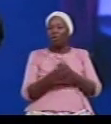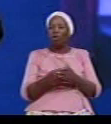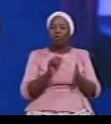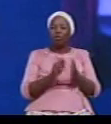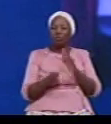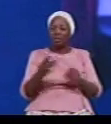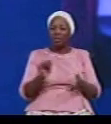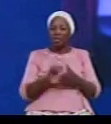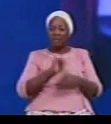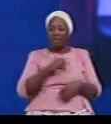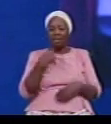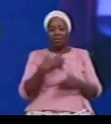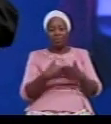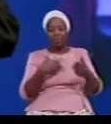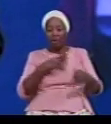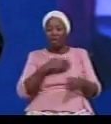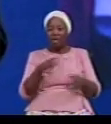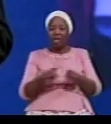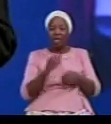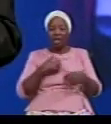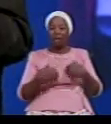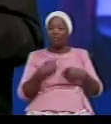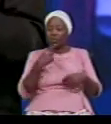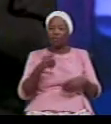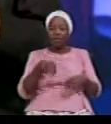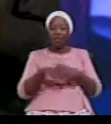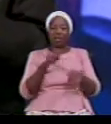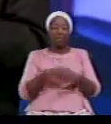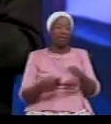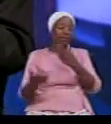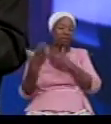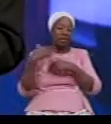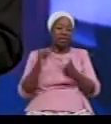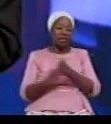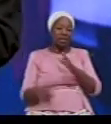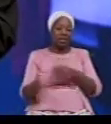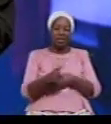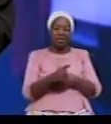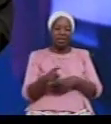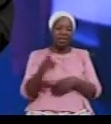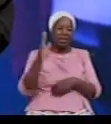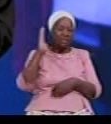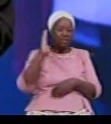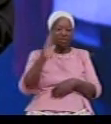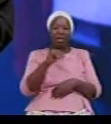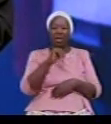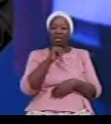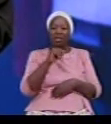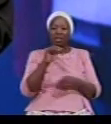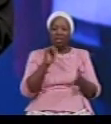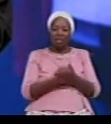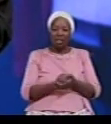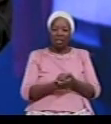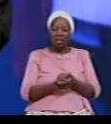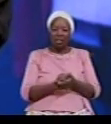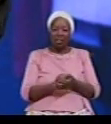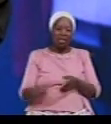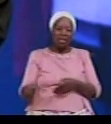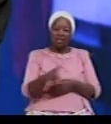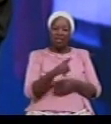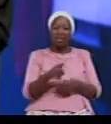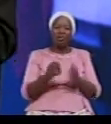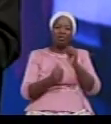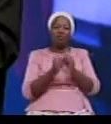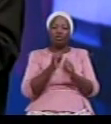I have told you in time past, that they shall not, that they which do